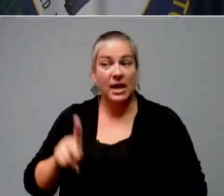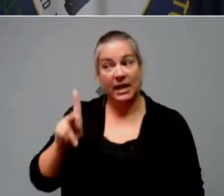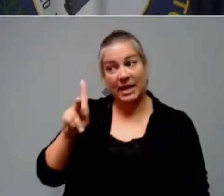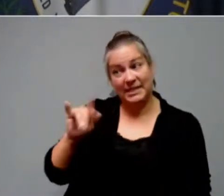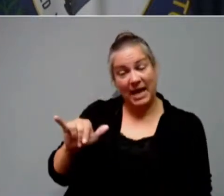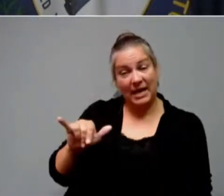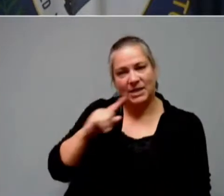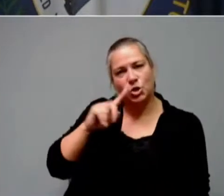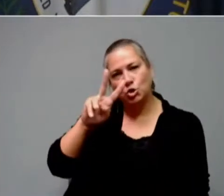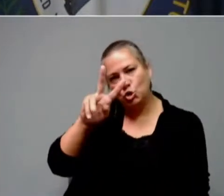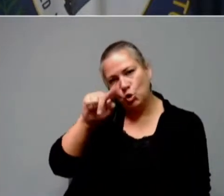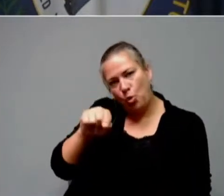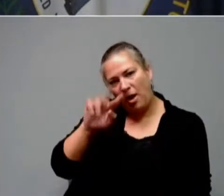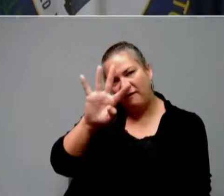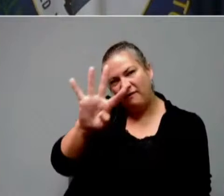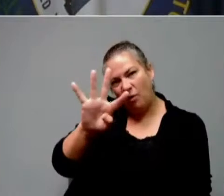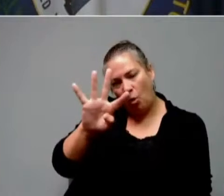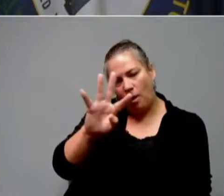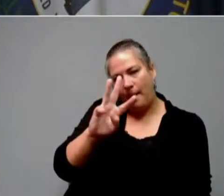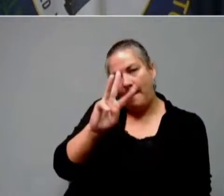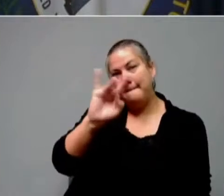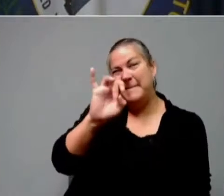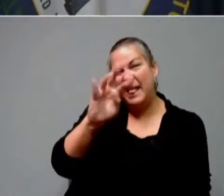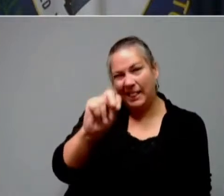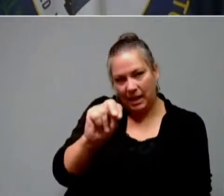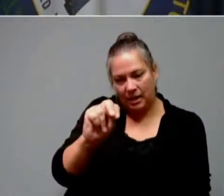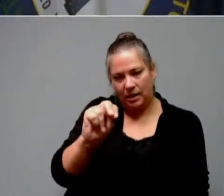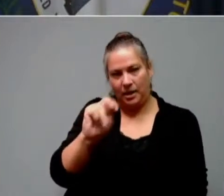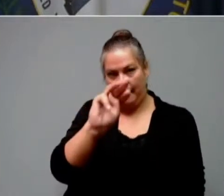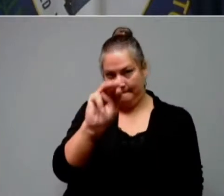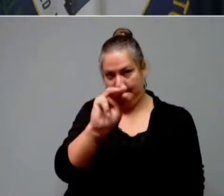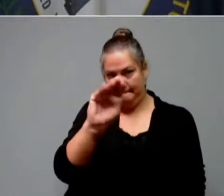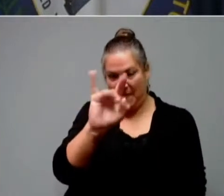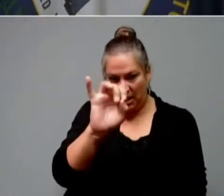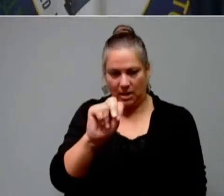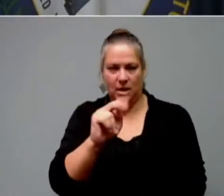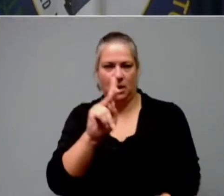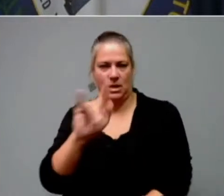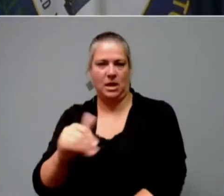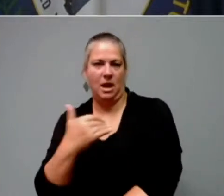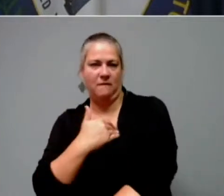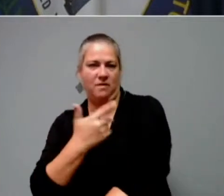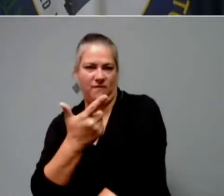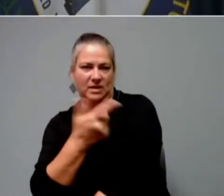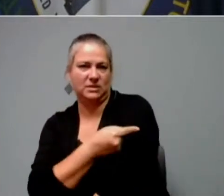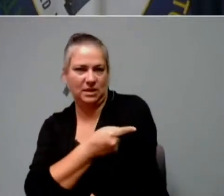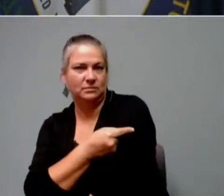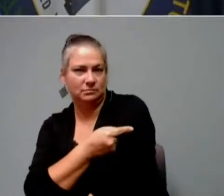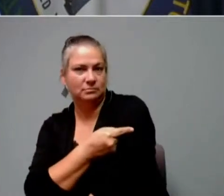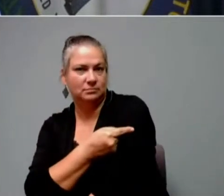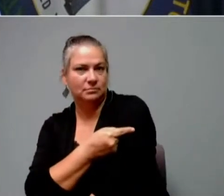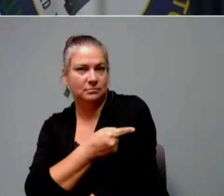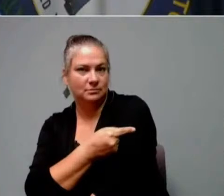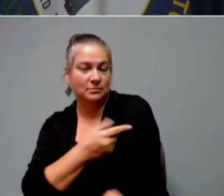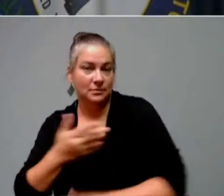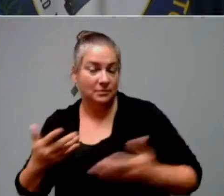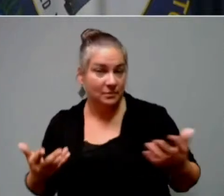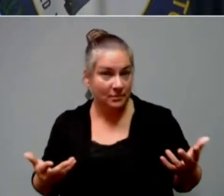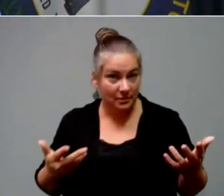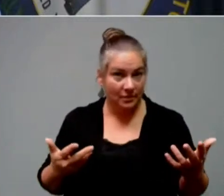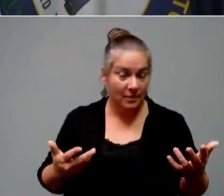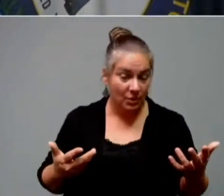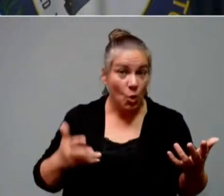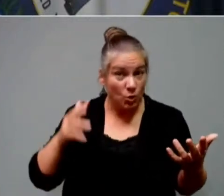2.4 million Kentuckians have had at least one dose of vaccine. These pharmaceuticals are the most